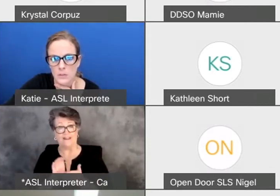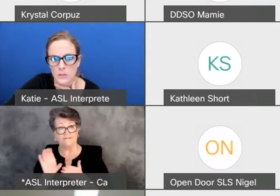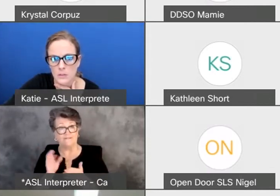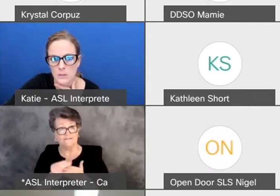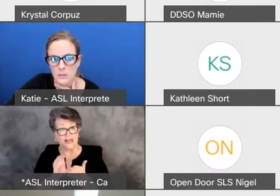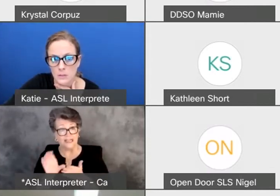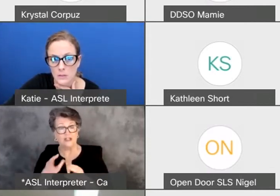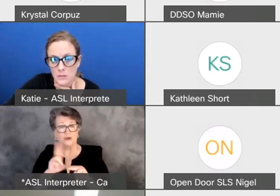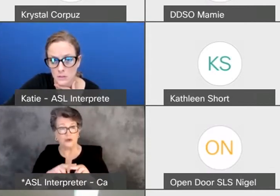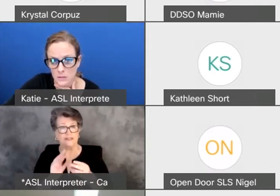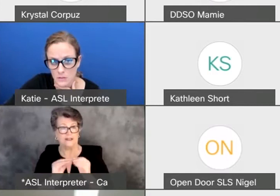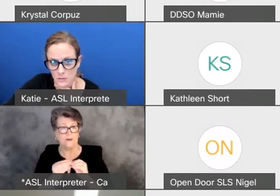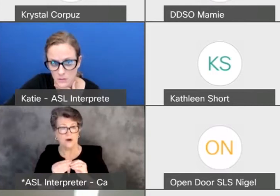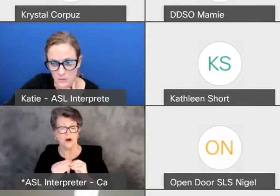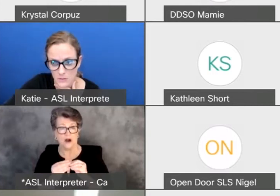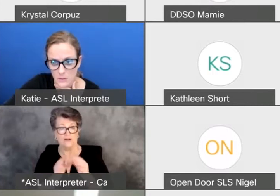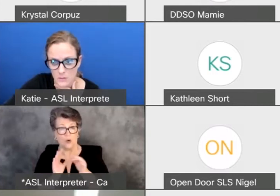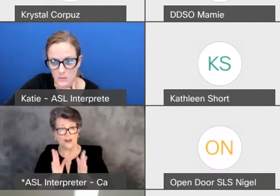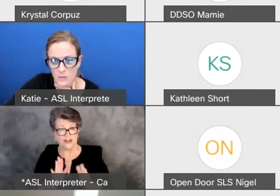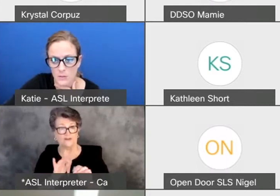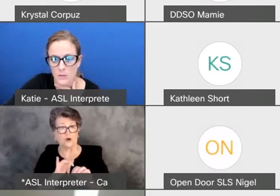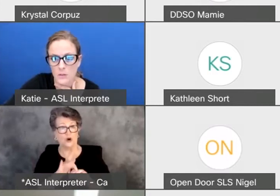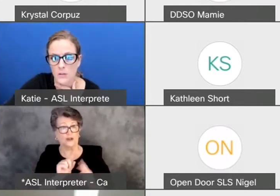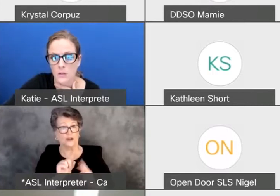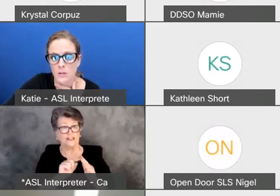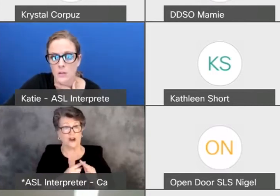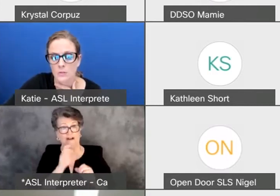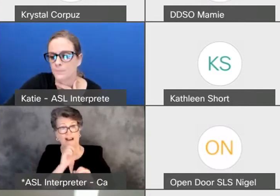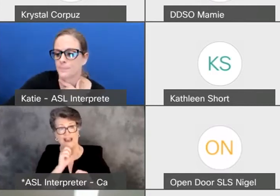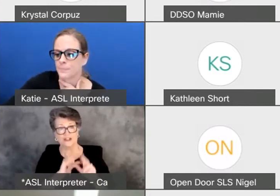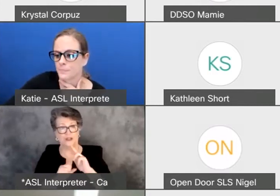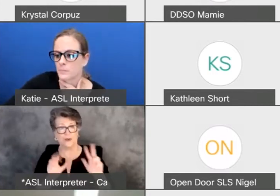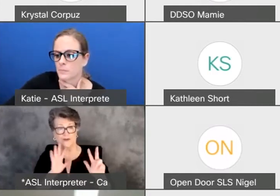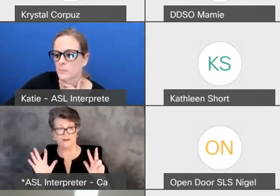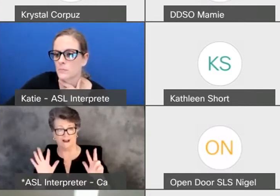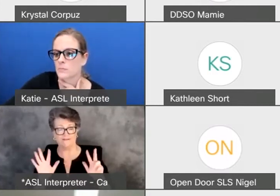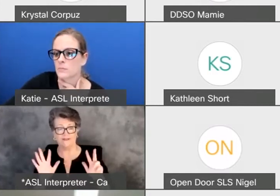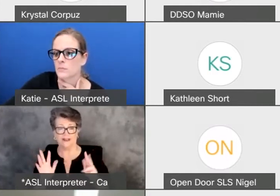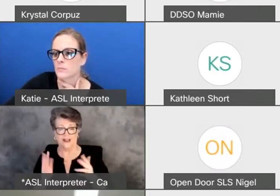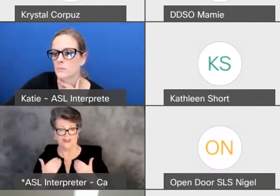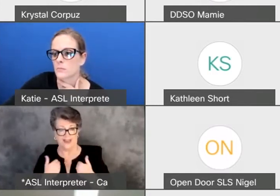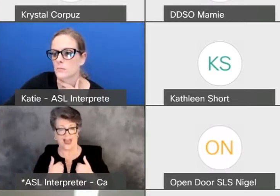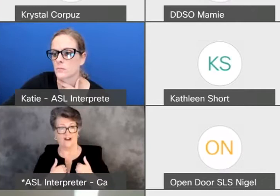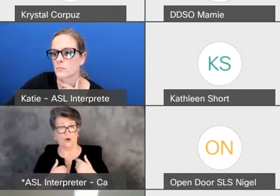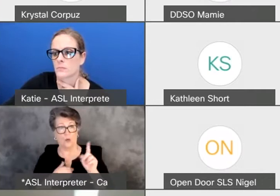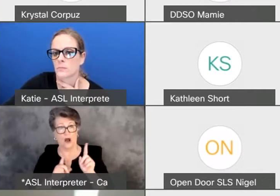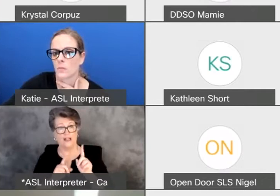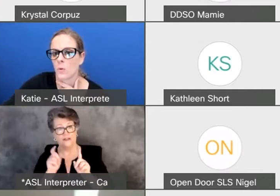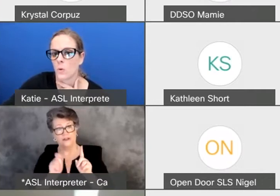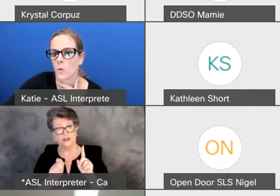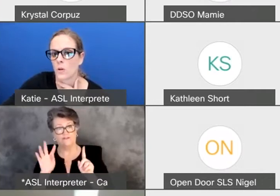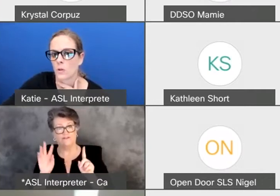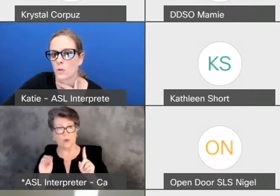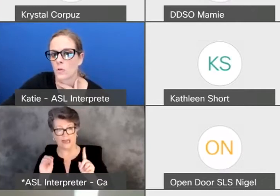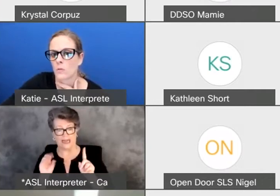the number of service coordinators for early start ages 3 to 5, and they would have a 1 to 40 caseload. So that's